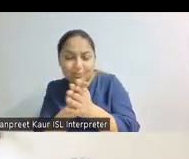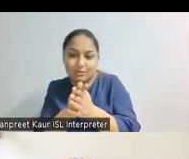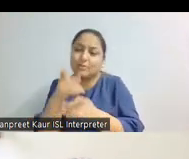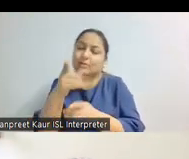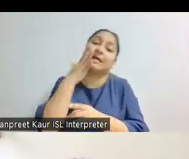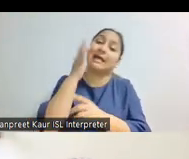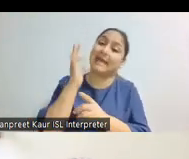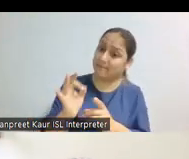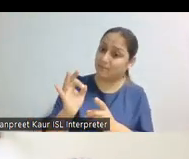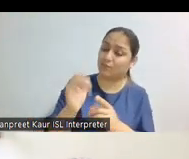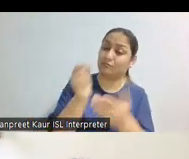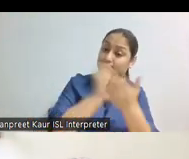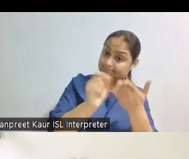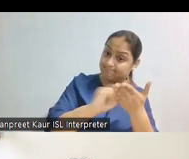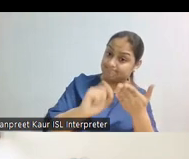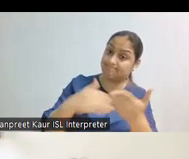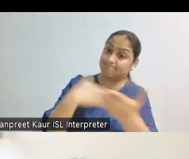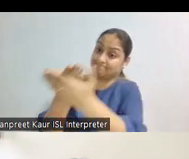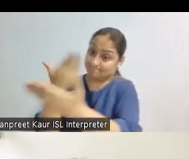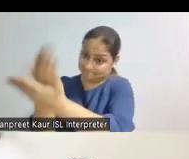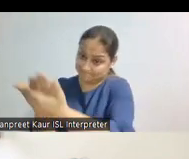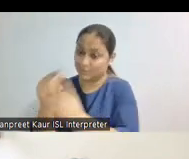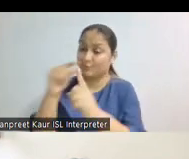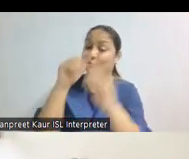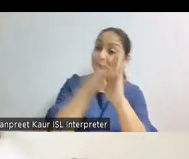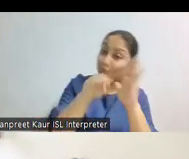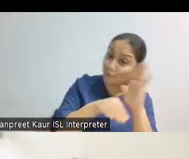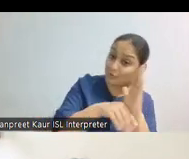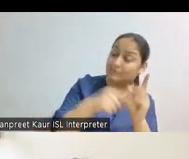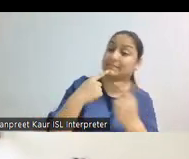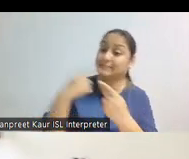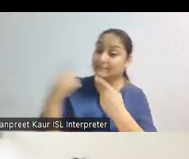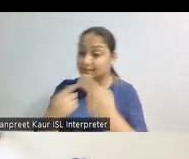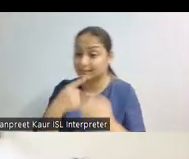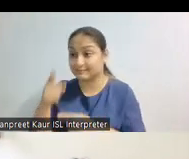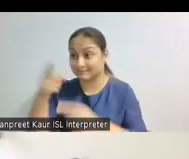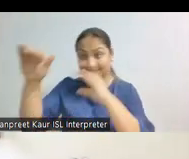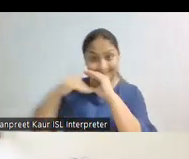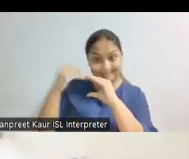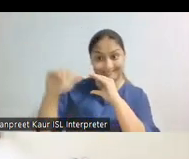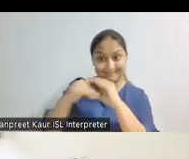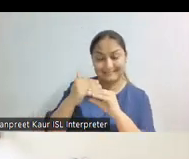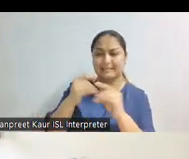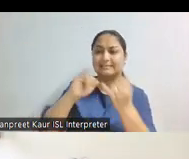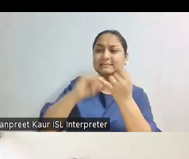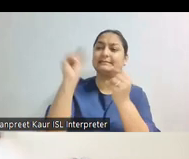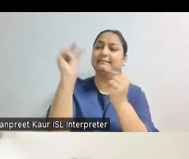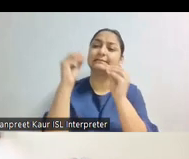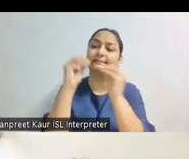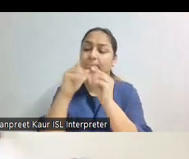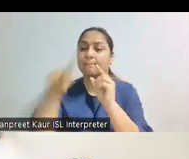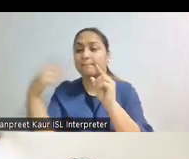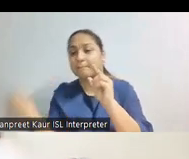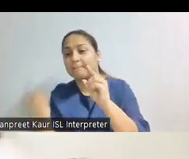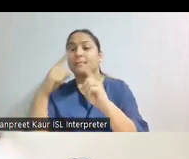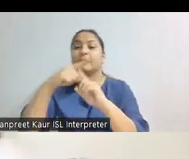important written submissions of policy recommendations that you can send us under each sub-theme that could be then included in the